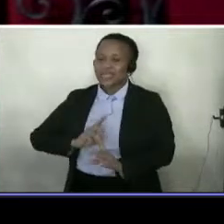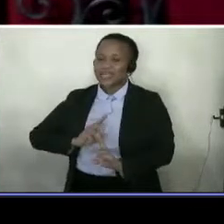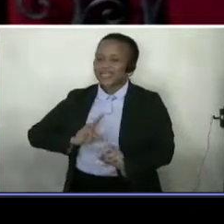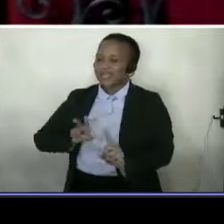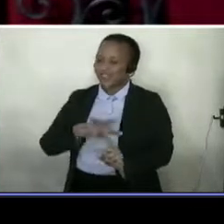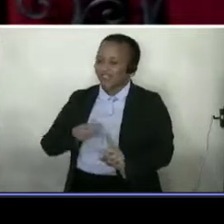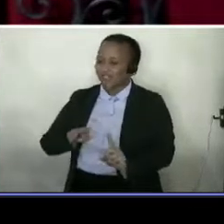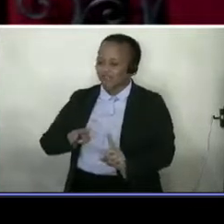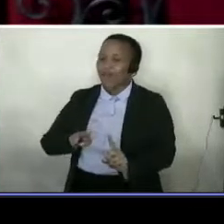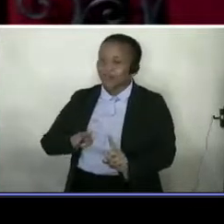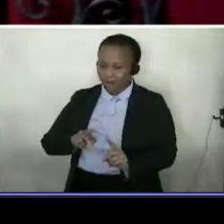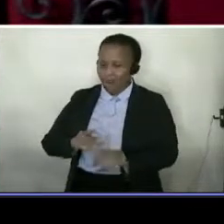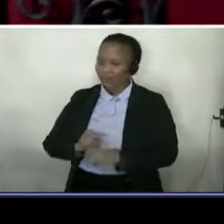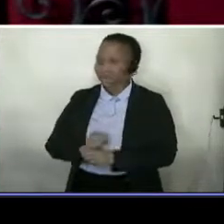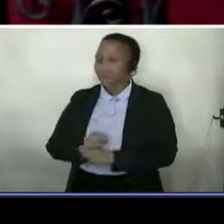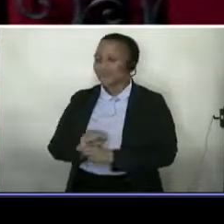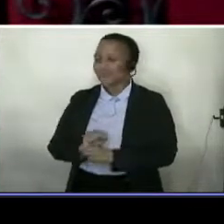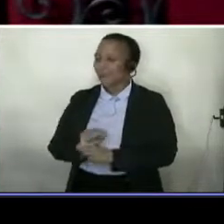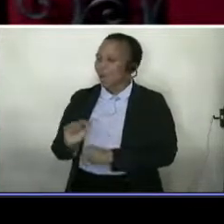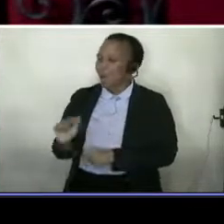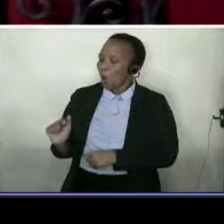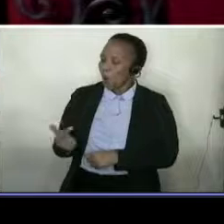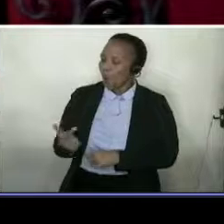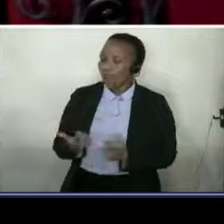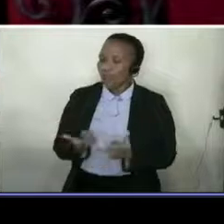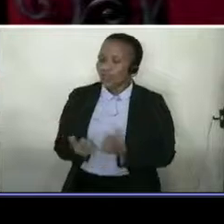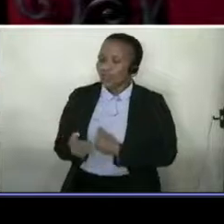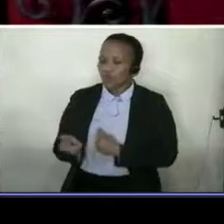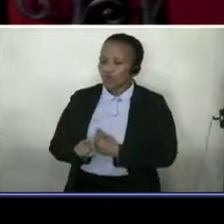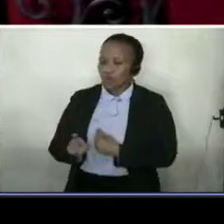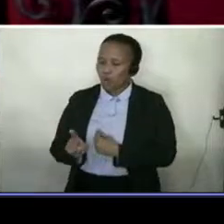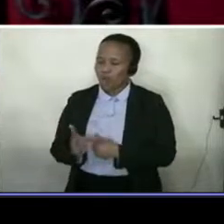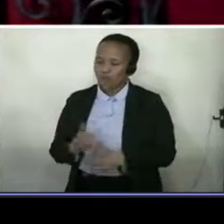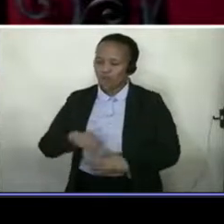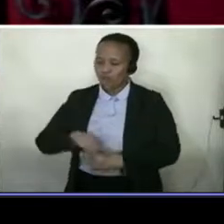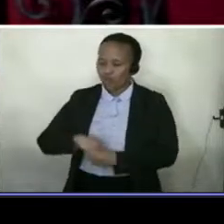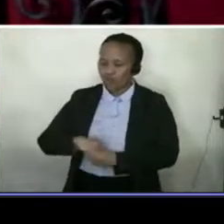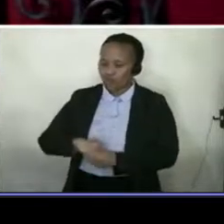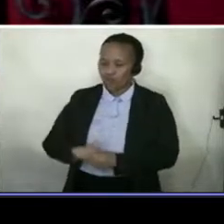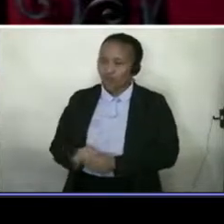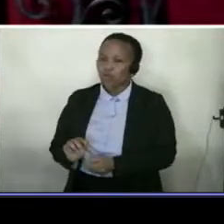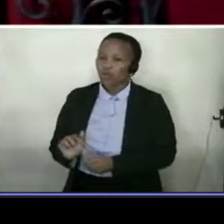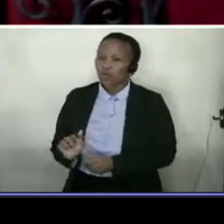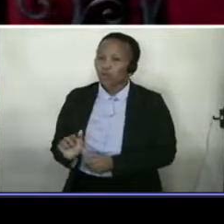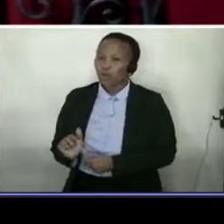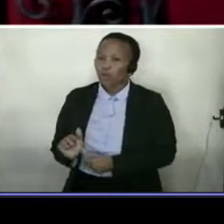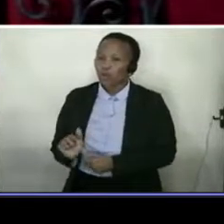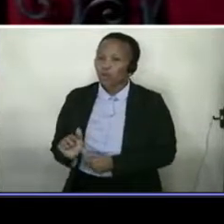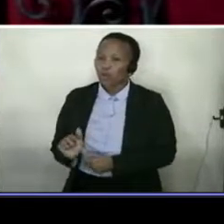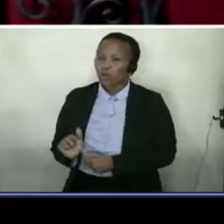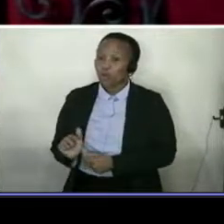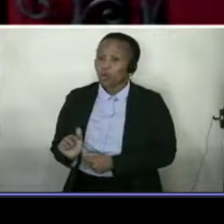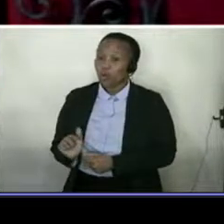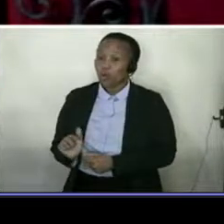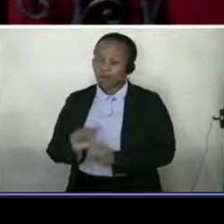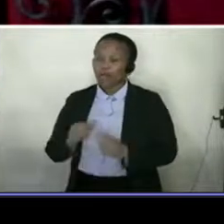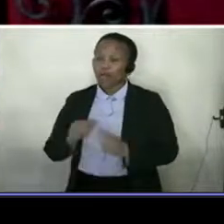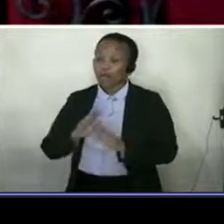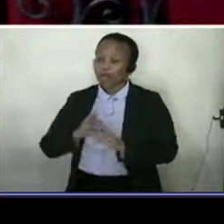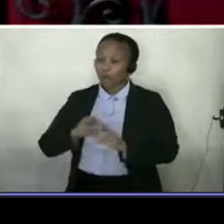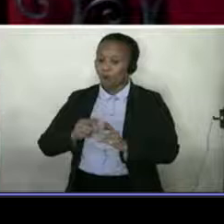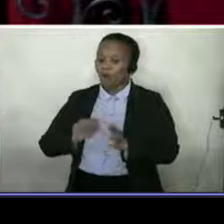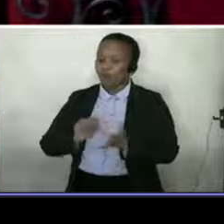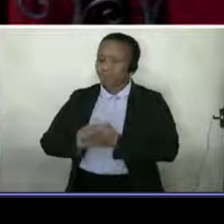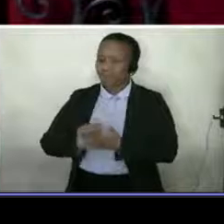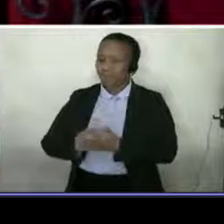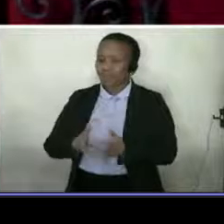imposing appropriate sanctions all contribute to the deficiencies in effective consequence management," says the report. The IFP